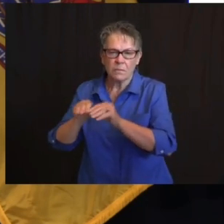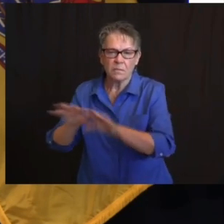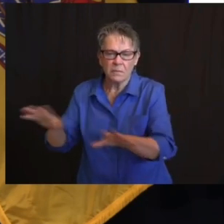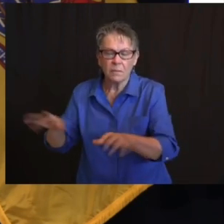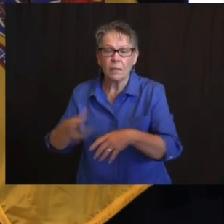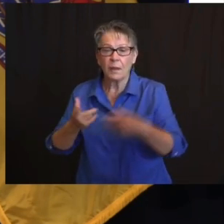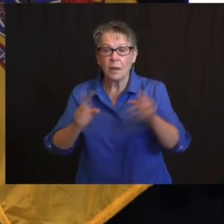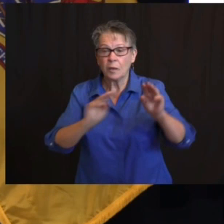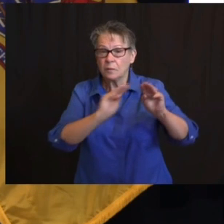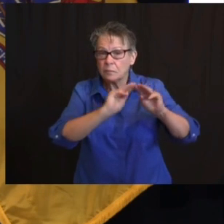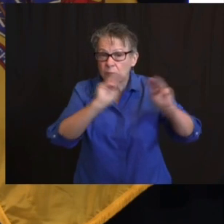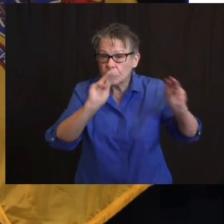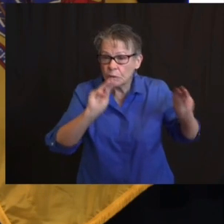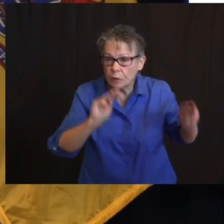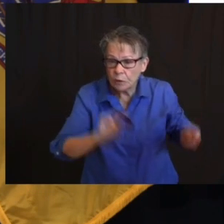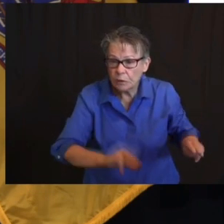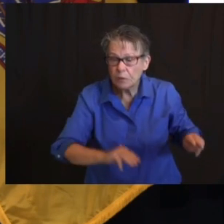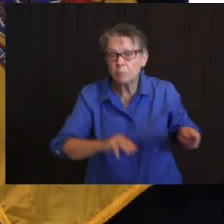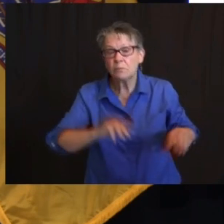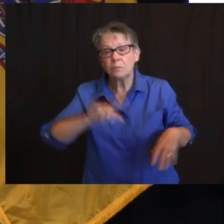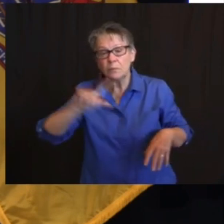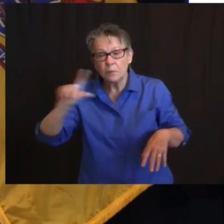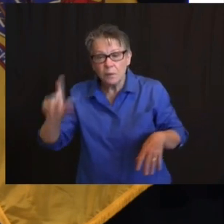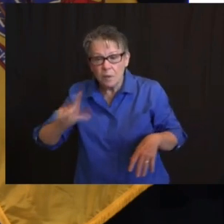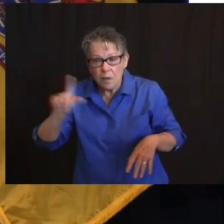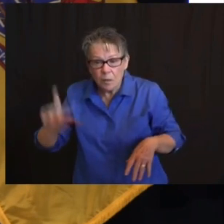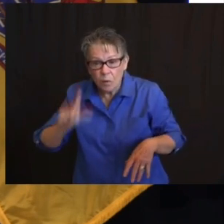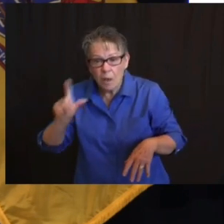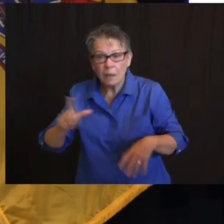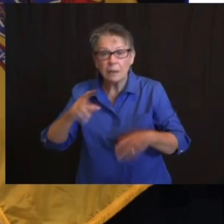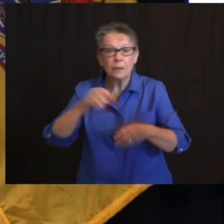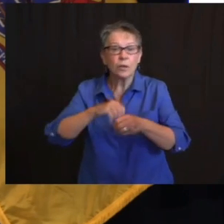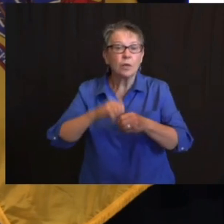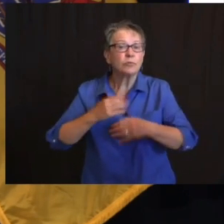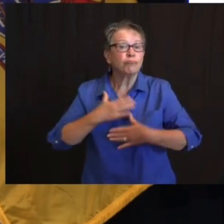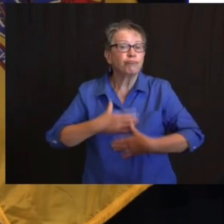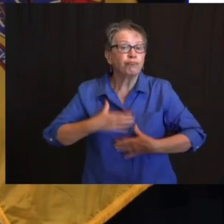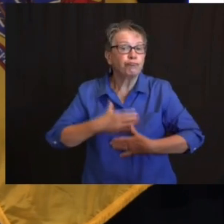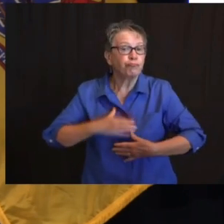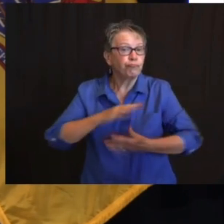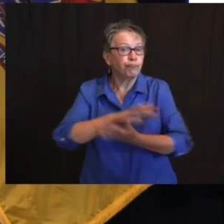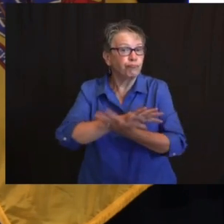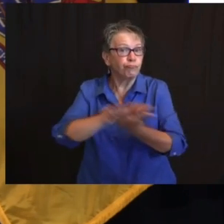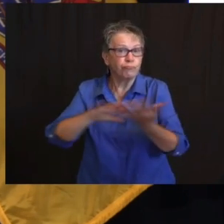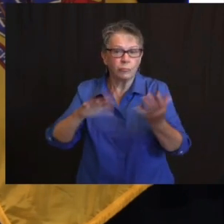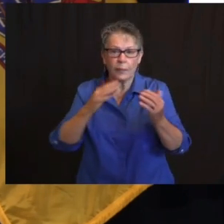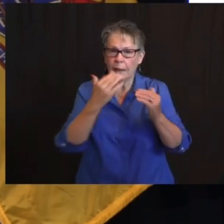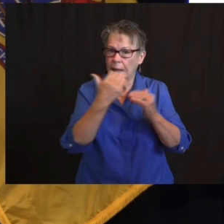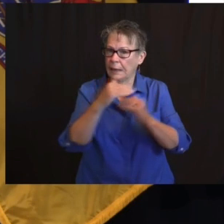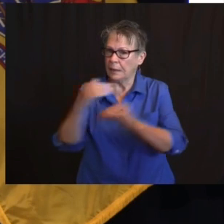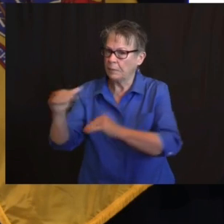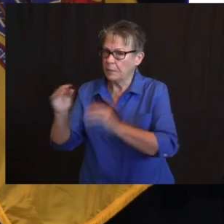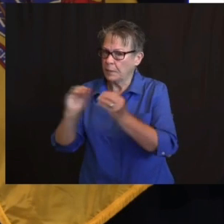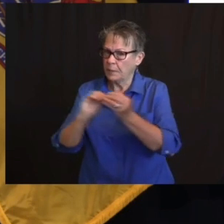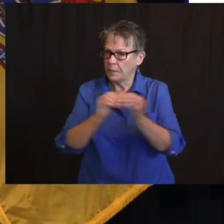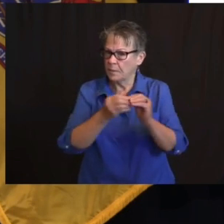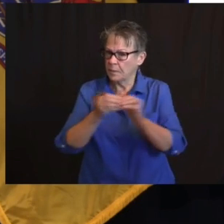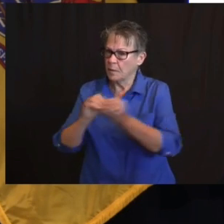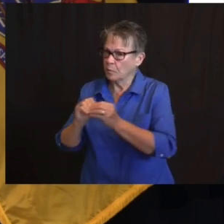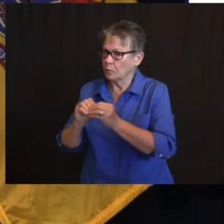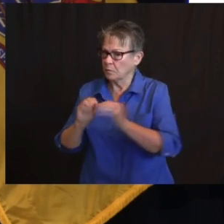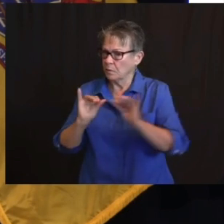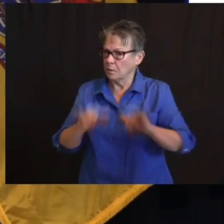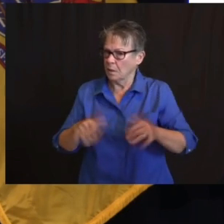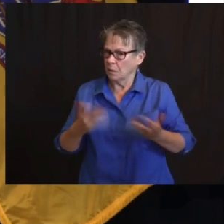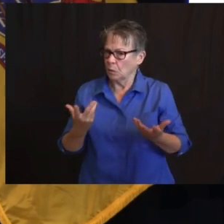us to do this, our risk profile is going up. There's just no question about that. Again, we believe we can